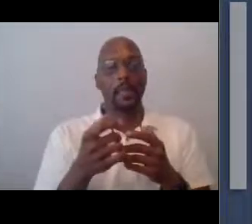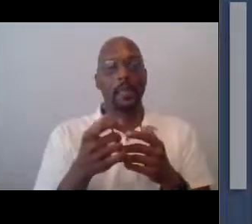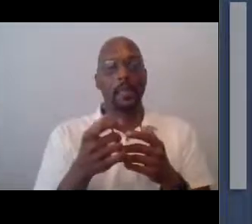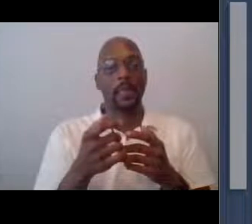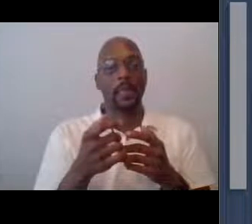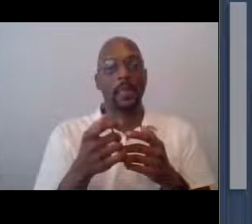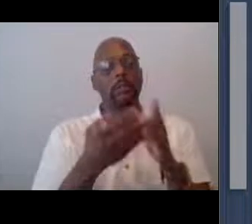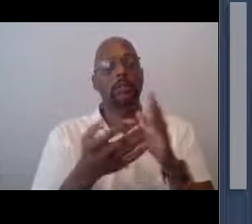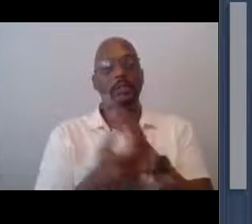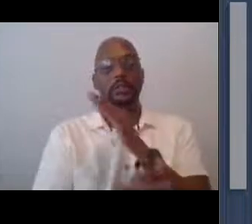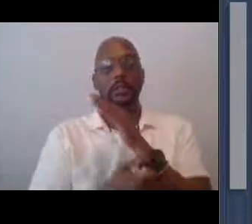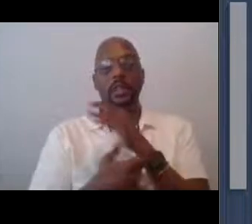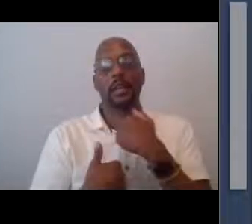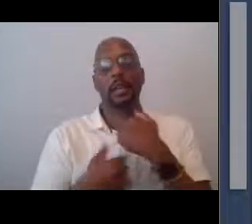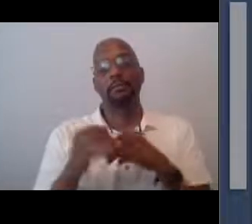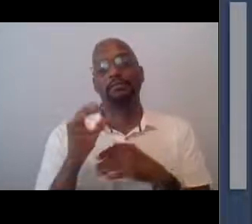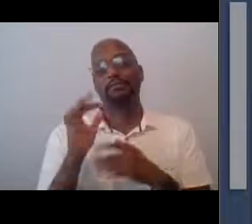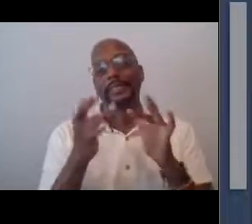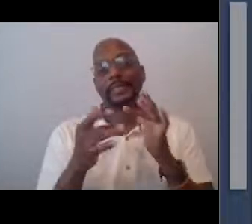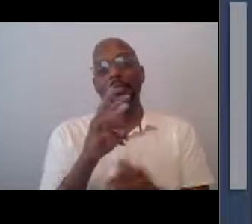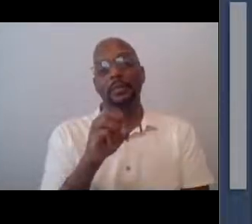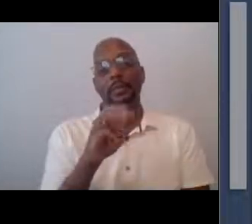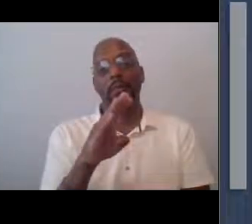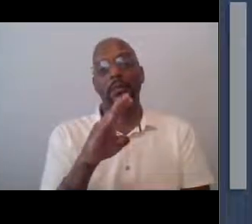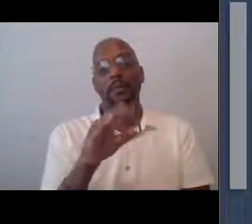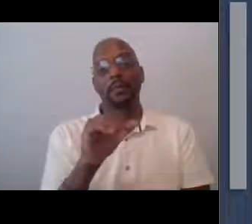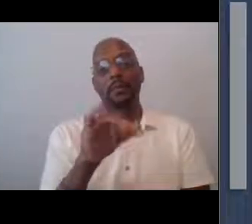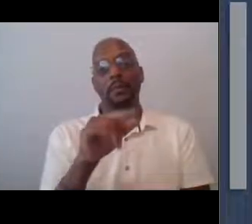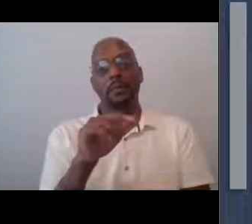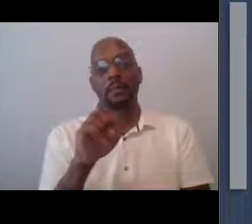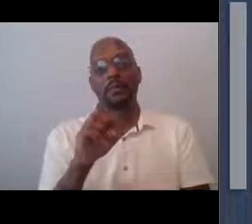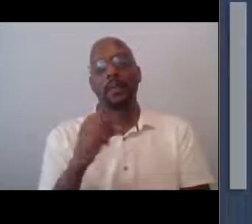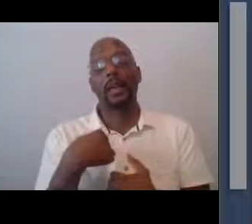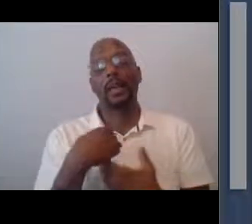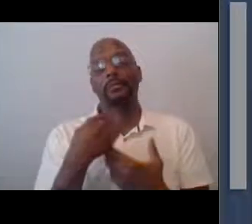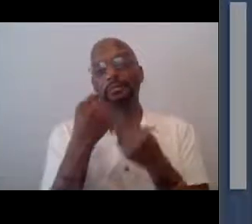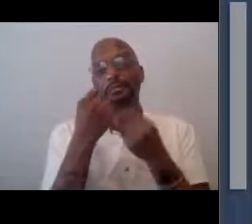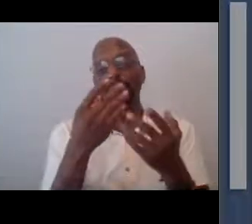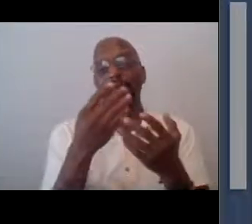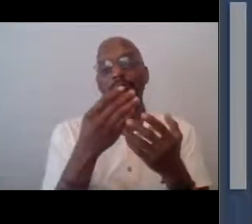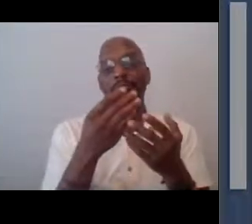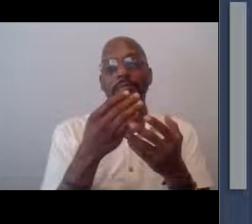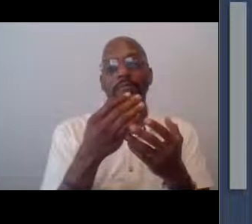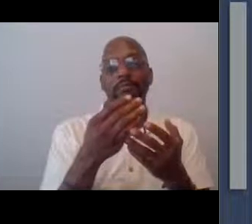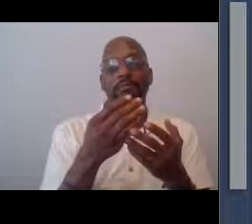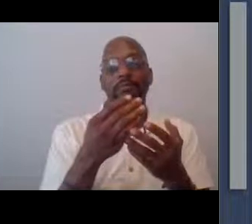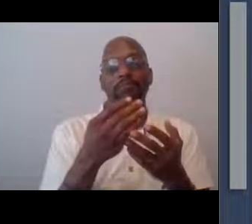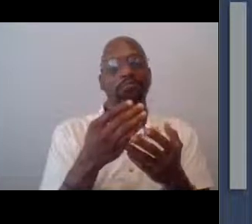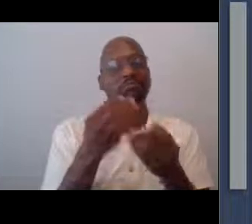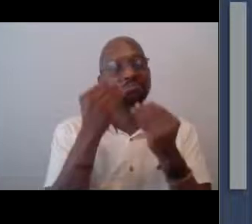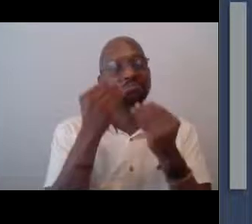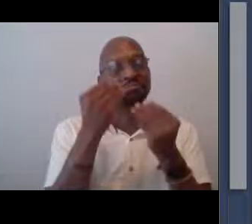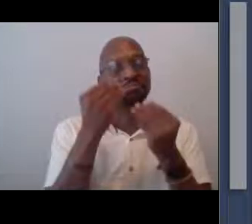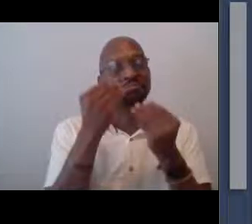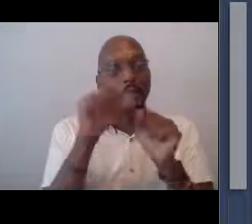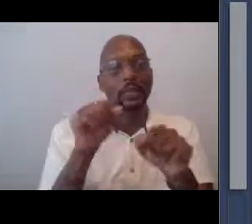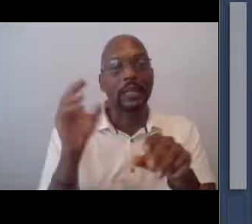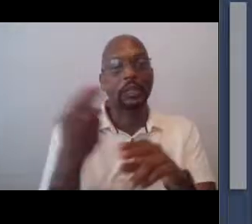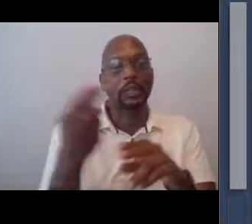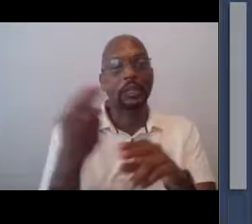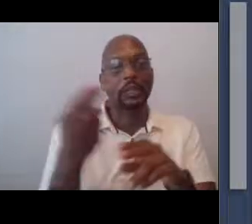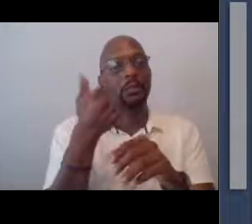a website that we're trying to put together that's giving these types of things that give you ideas and give you things that you can do. Because it isn't always, it's not